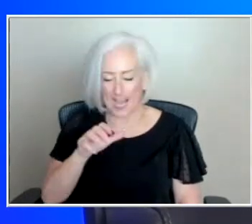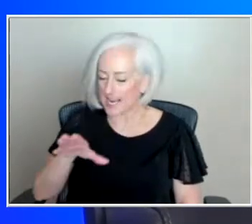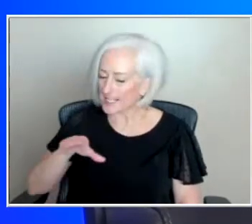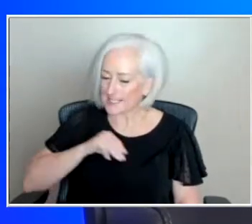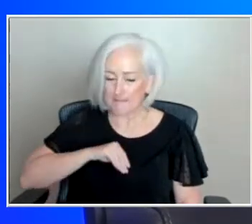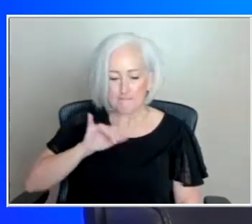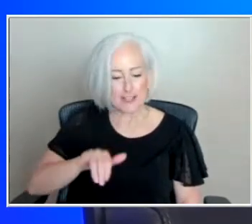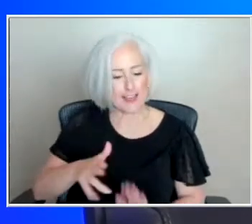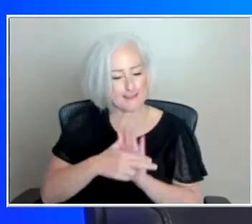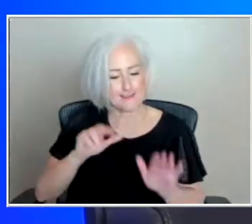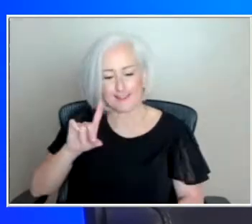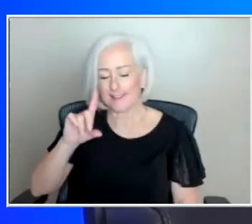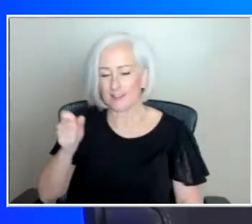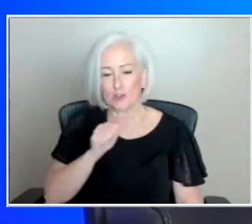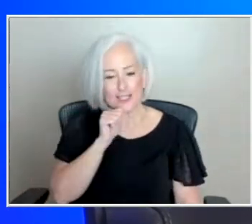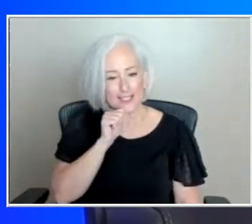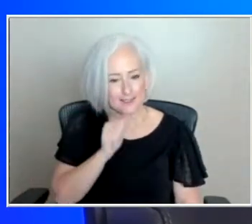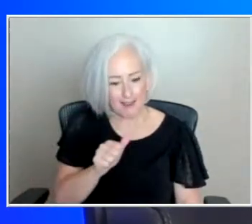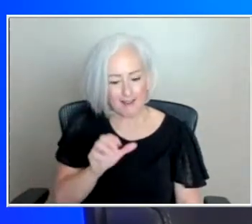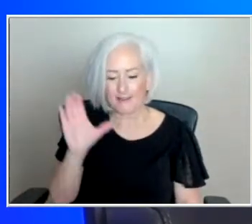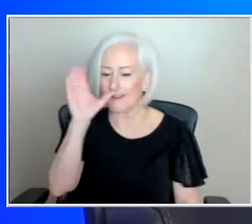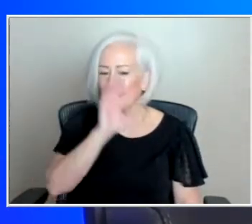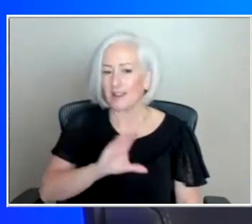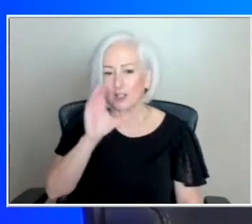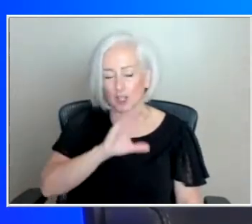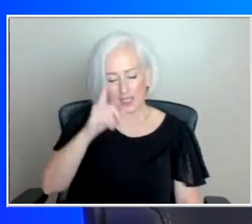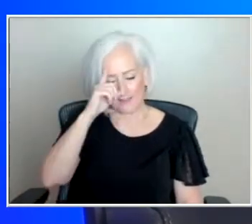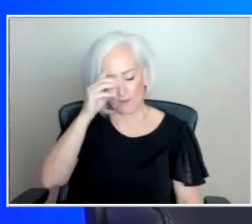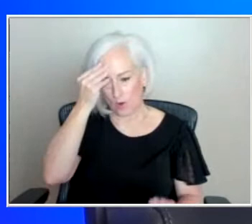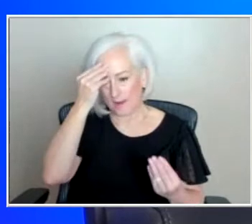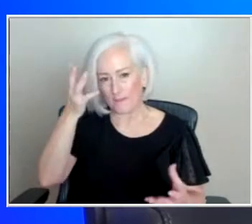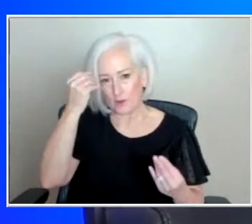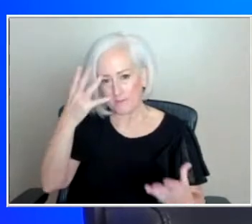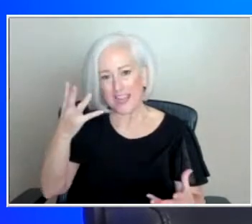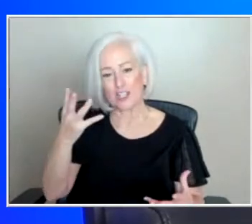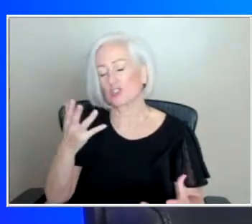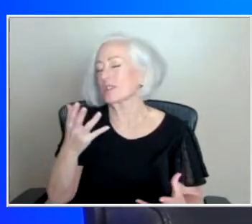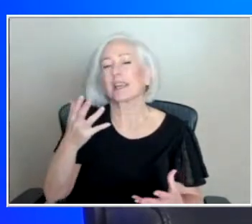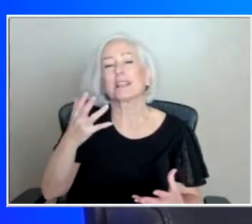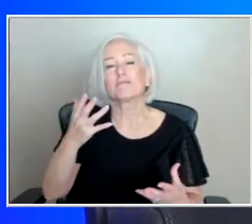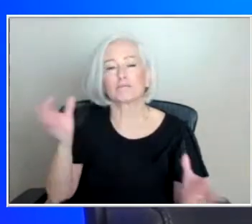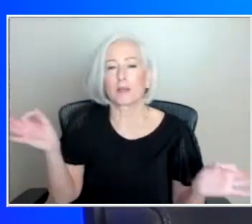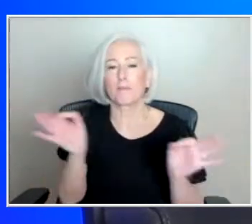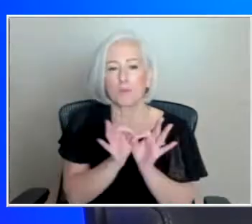and just looking for the information there, is very important. You have to